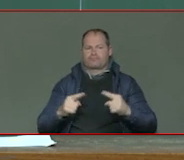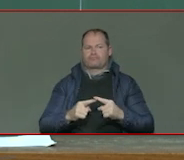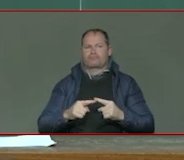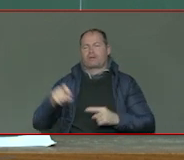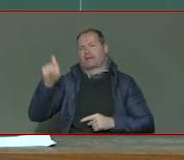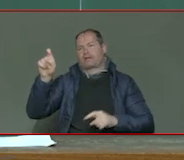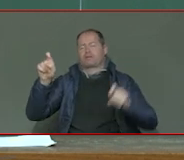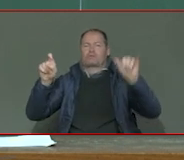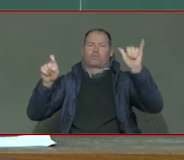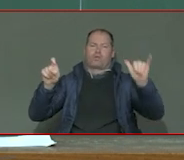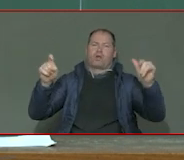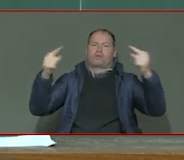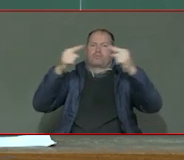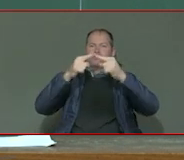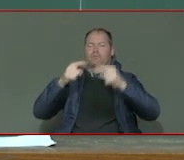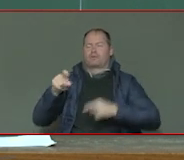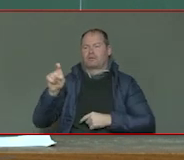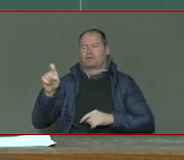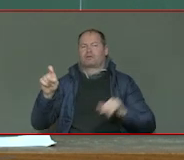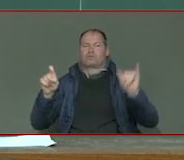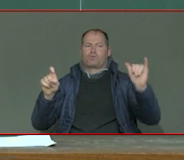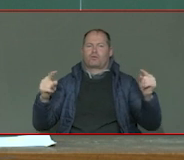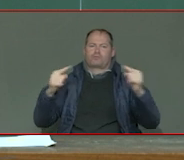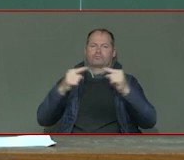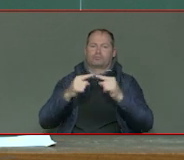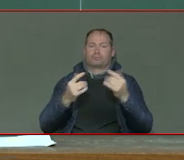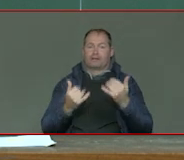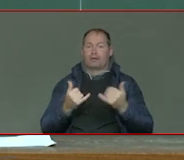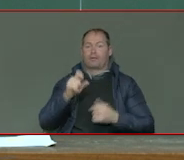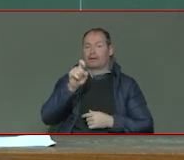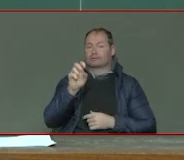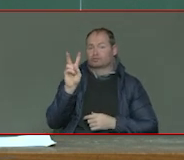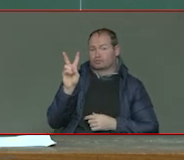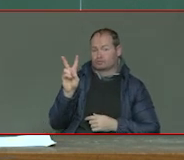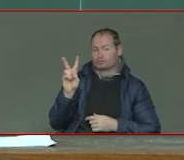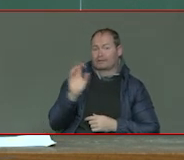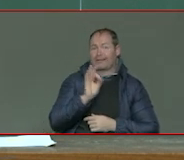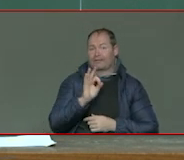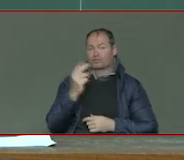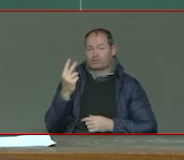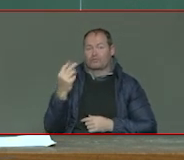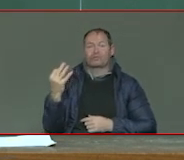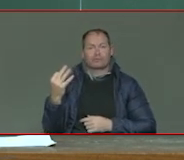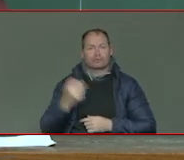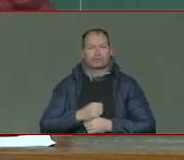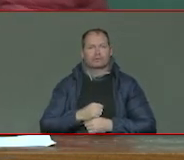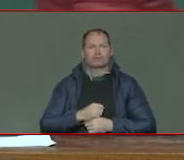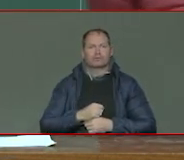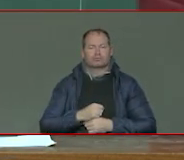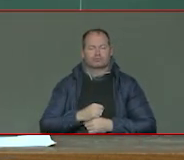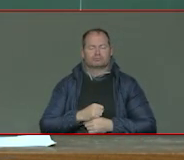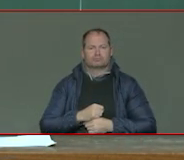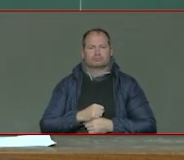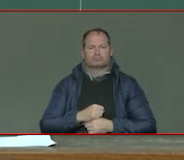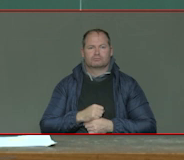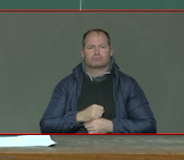corresponding y value was the f of 2, correct? Where x is 2, the f of 2 was 3. Now,